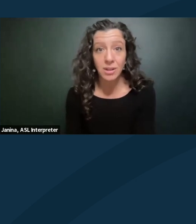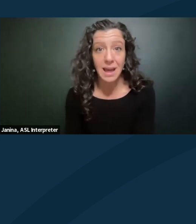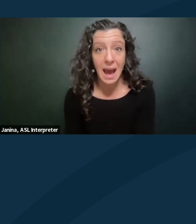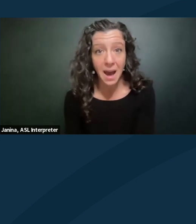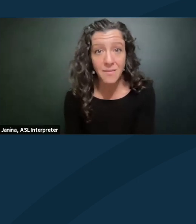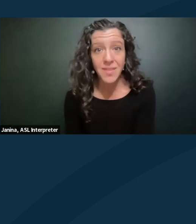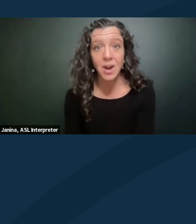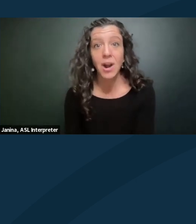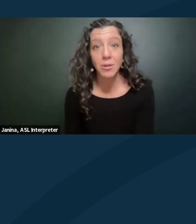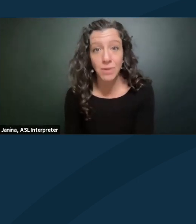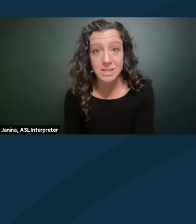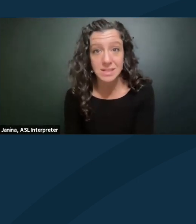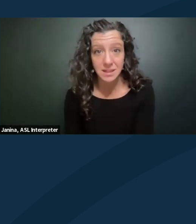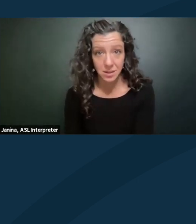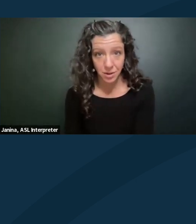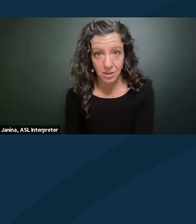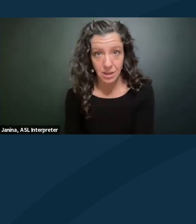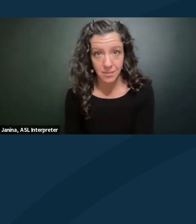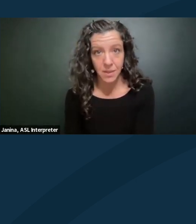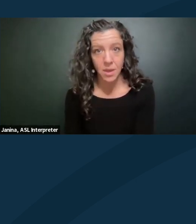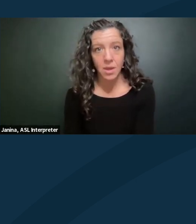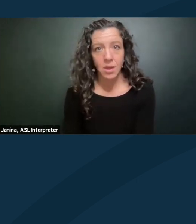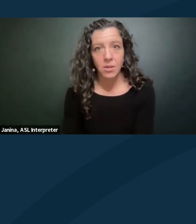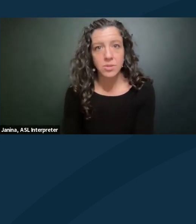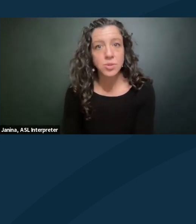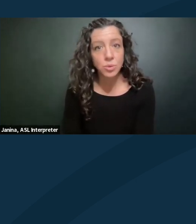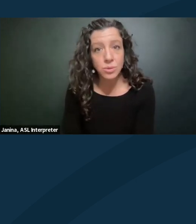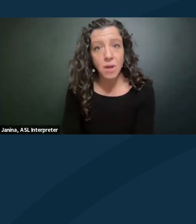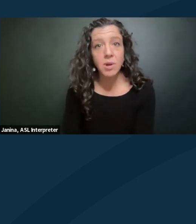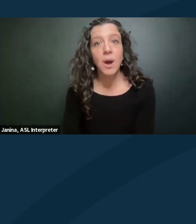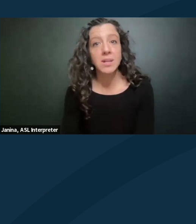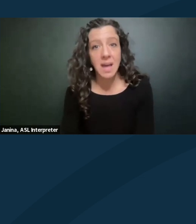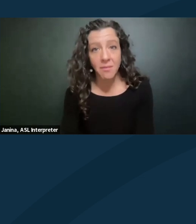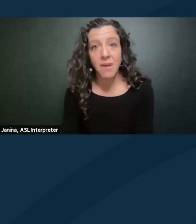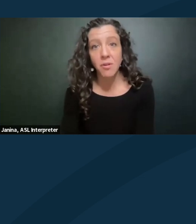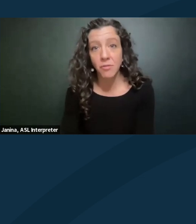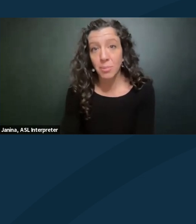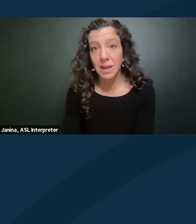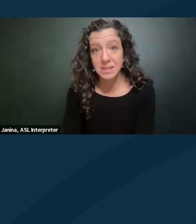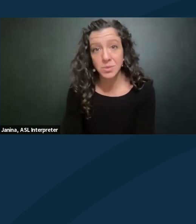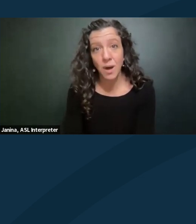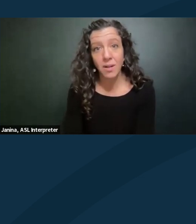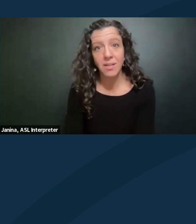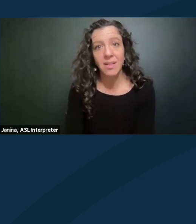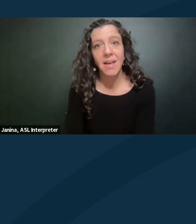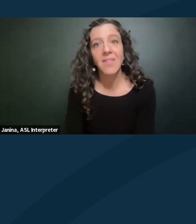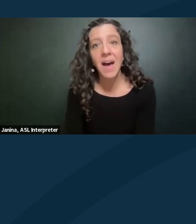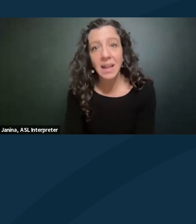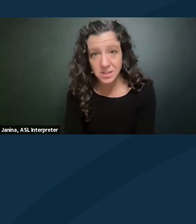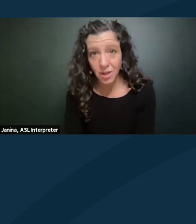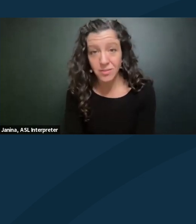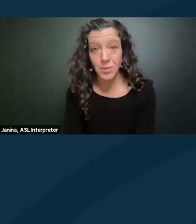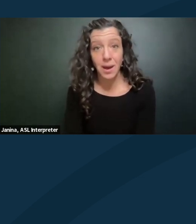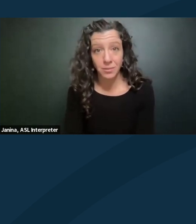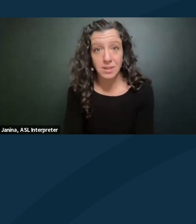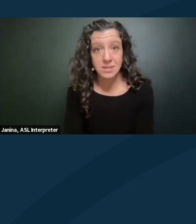that we currently have that are at risk currently. Schools are required to have 504 plans as well, and